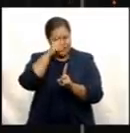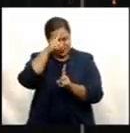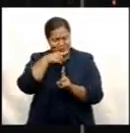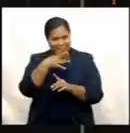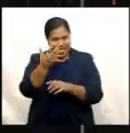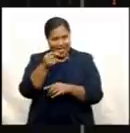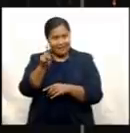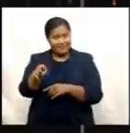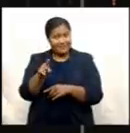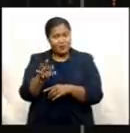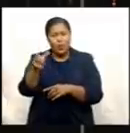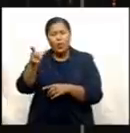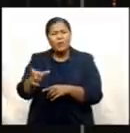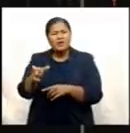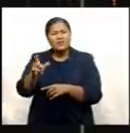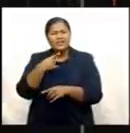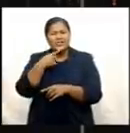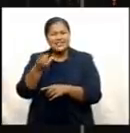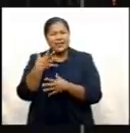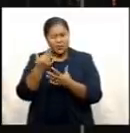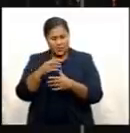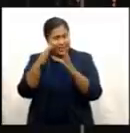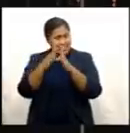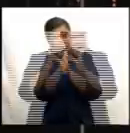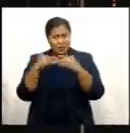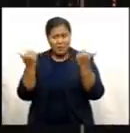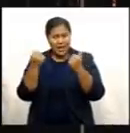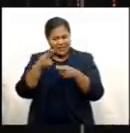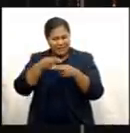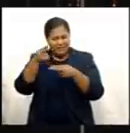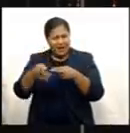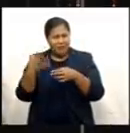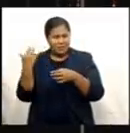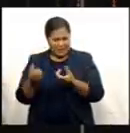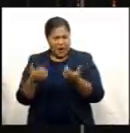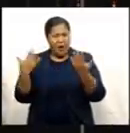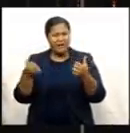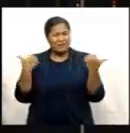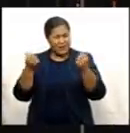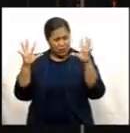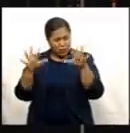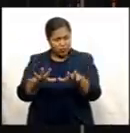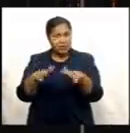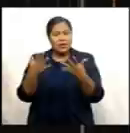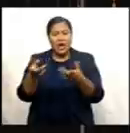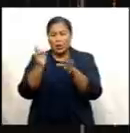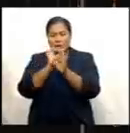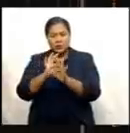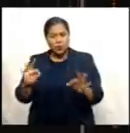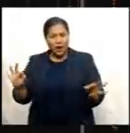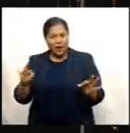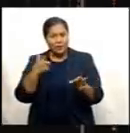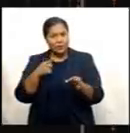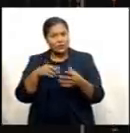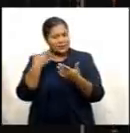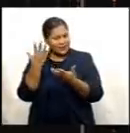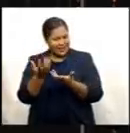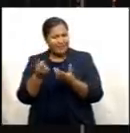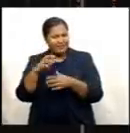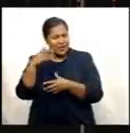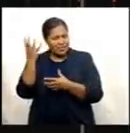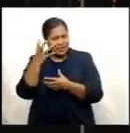says a town that was bustling with farmers and traders is now filled with the sound of police sirens. Sanyani Mboila reports.